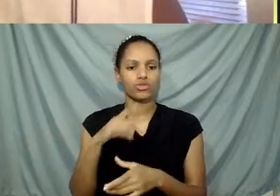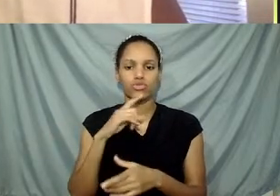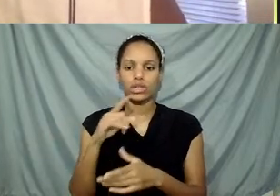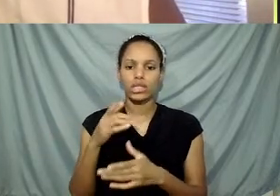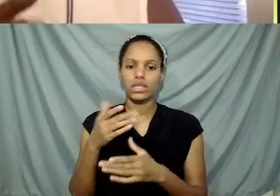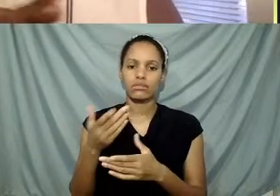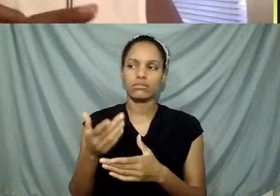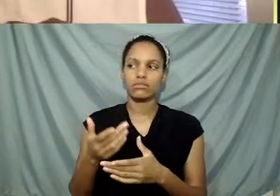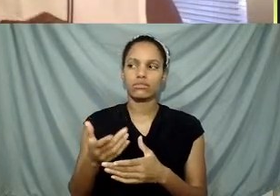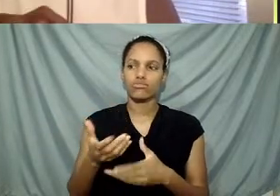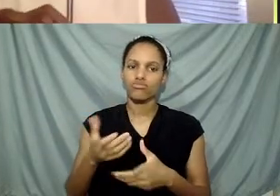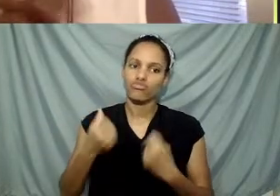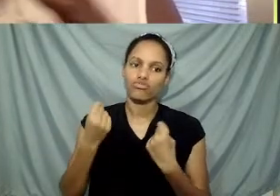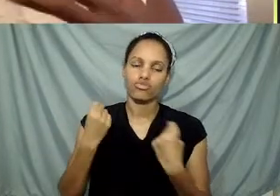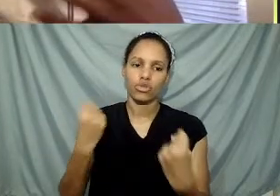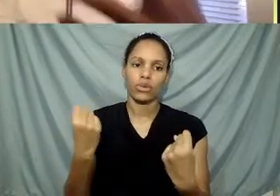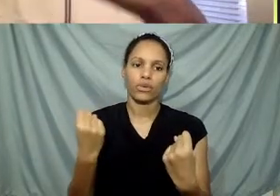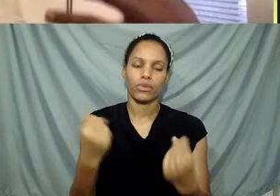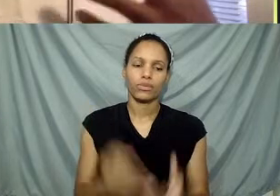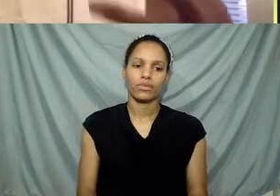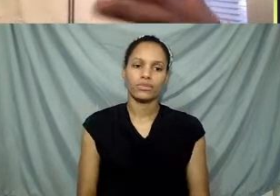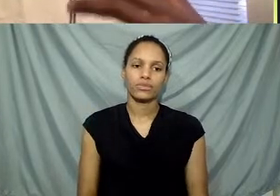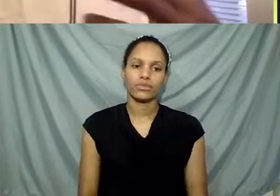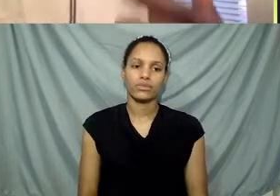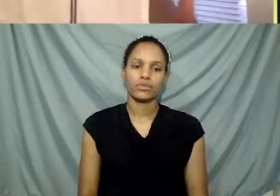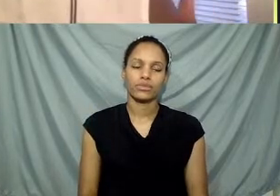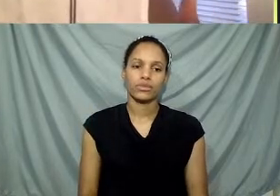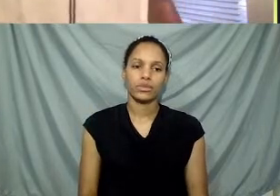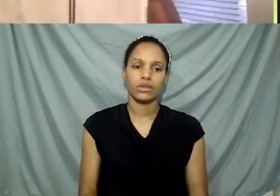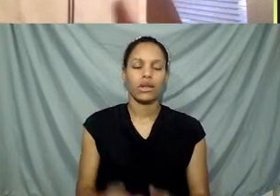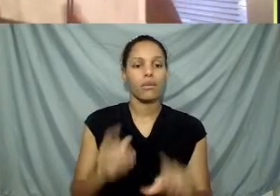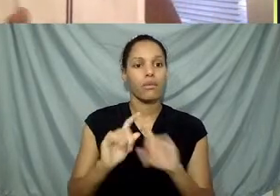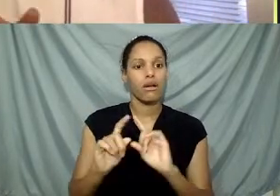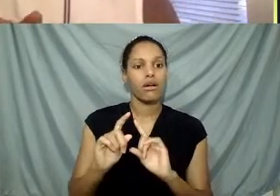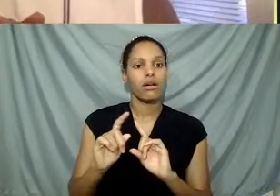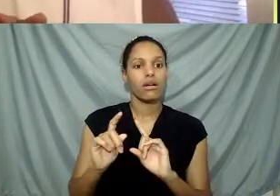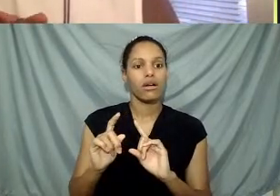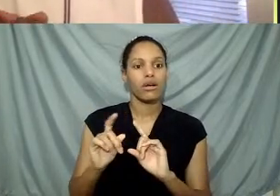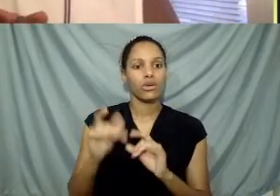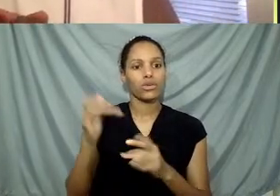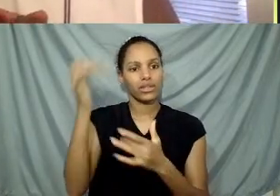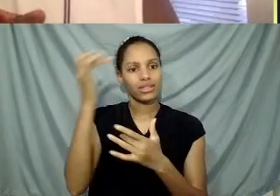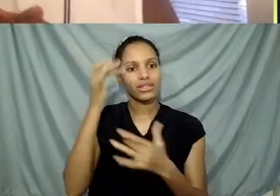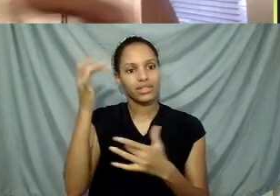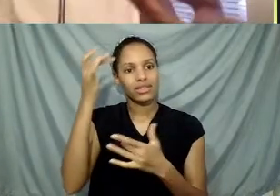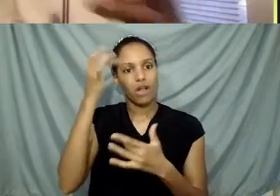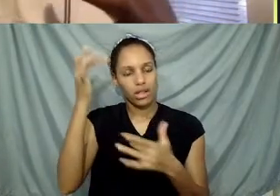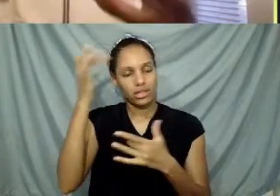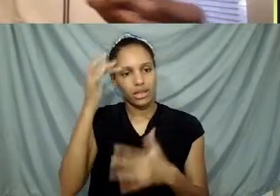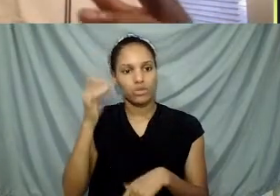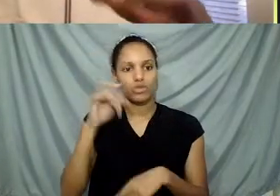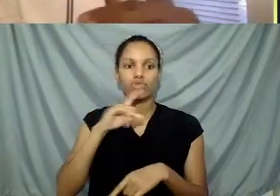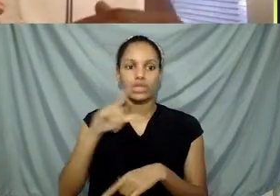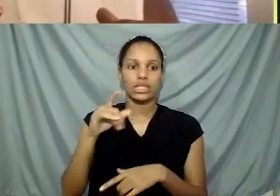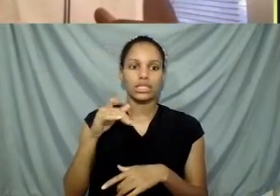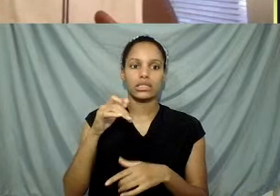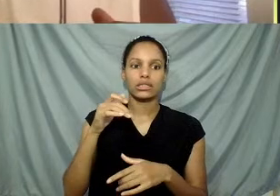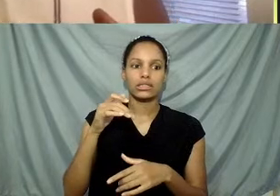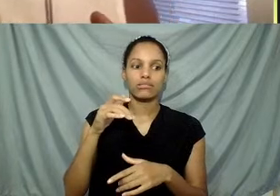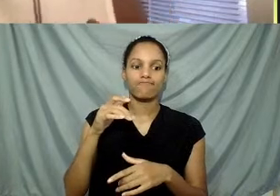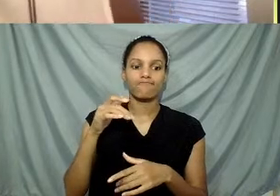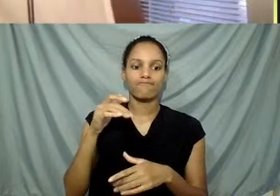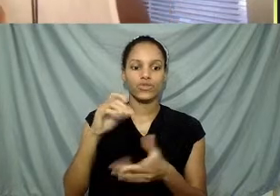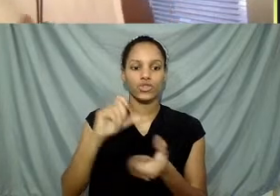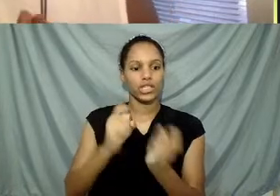you know? Alzheimer's robs you of who you are. So I'm present to my new Laverne,